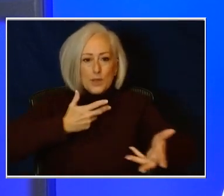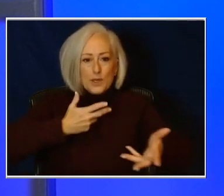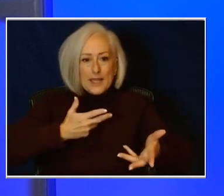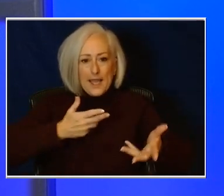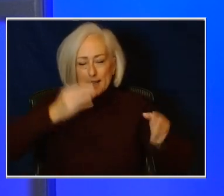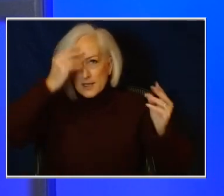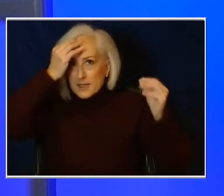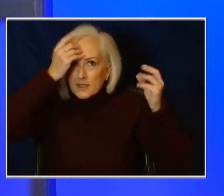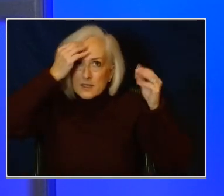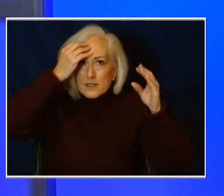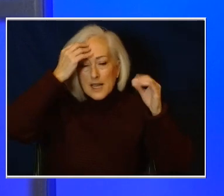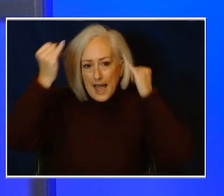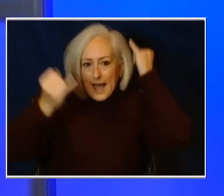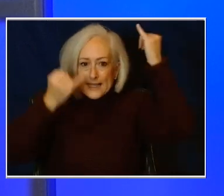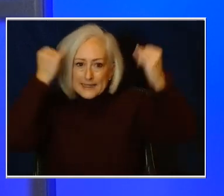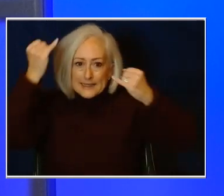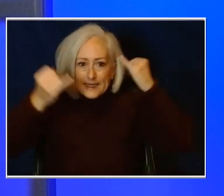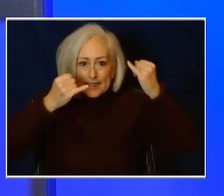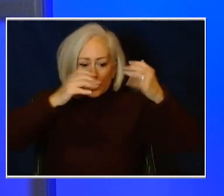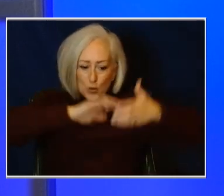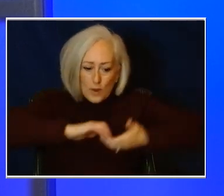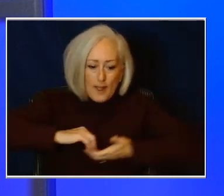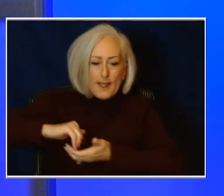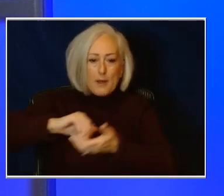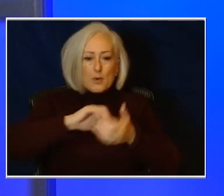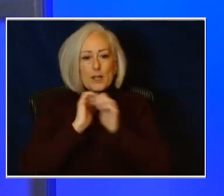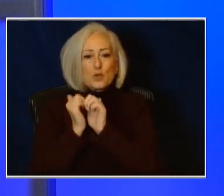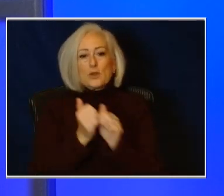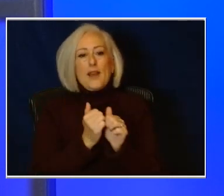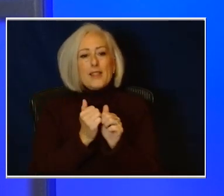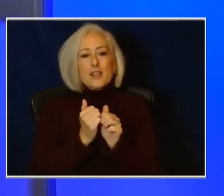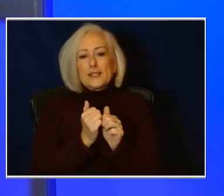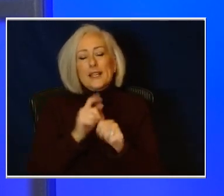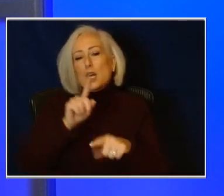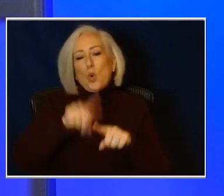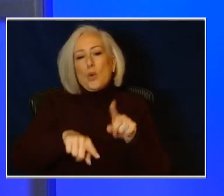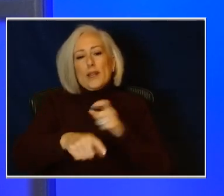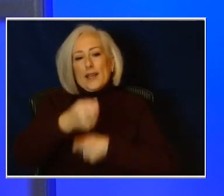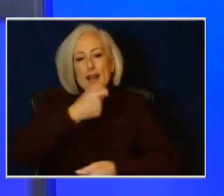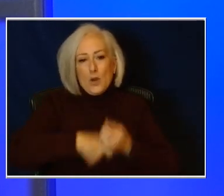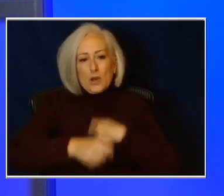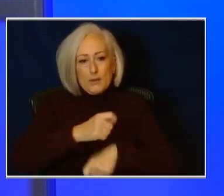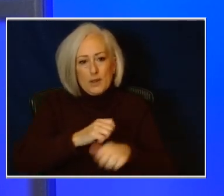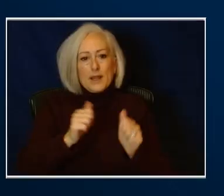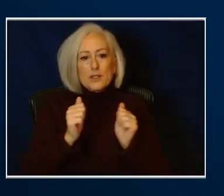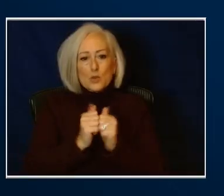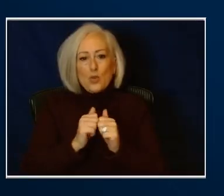and collaboration, I think that's something that will never be able to be replaced by these online meetings.